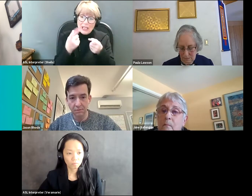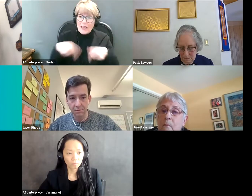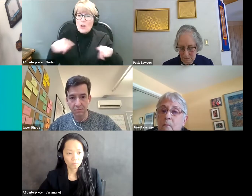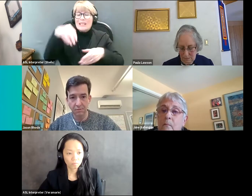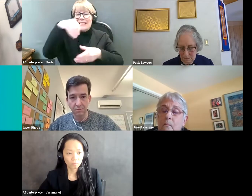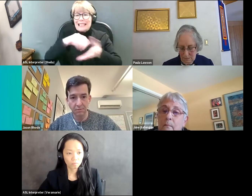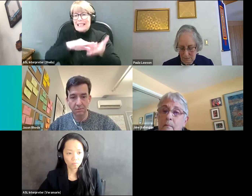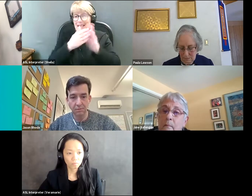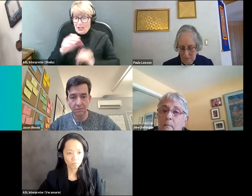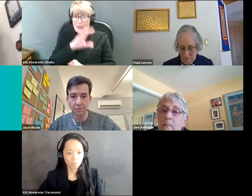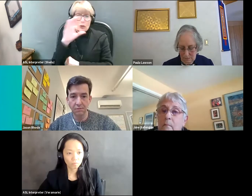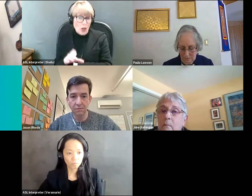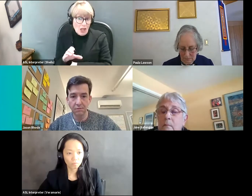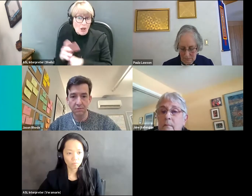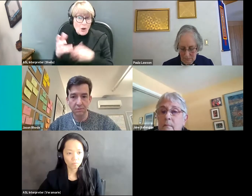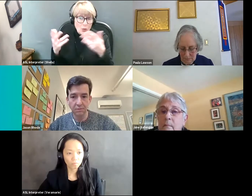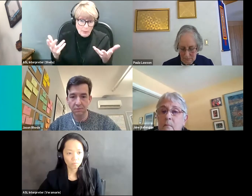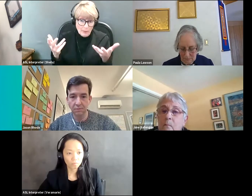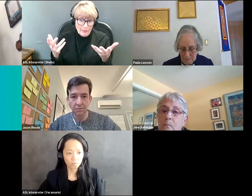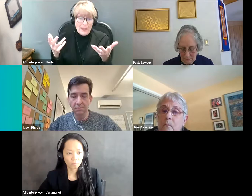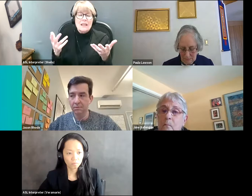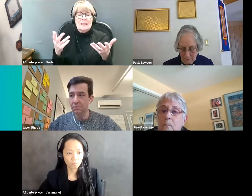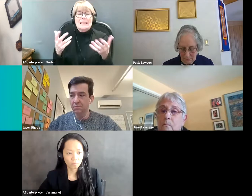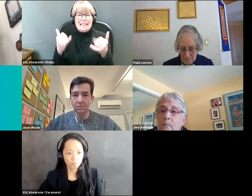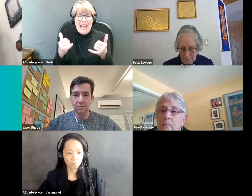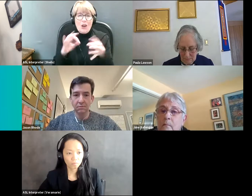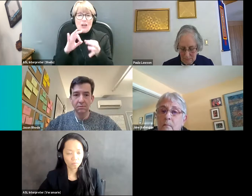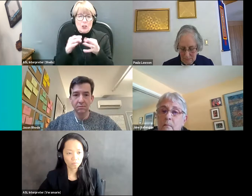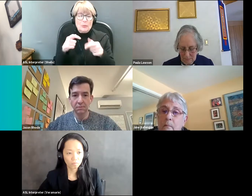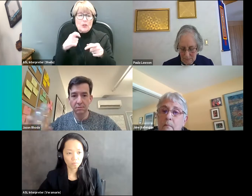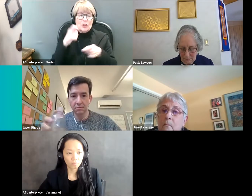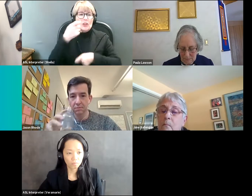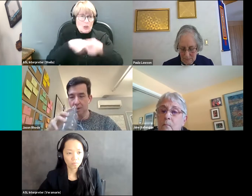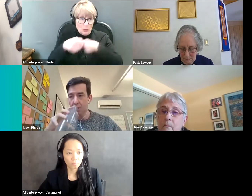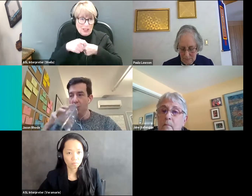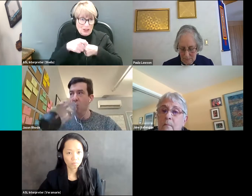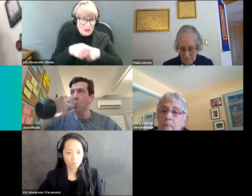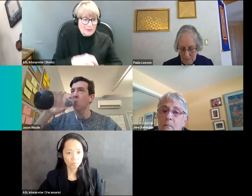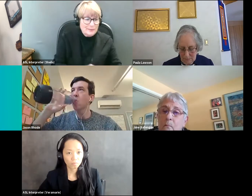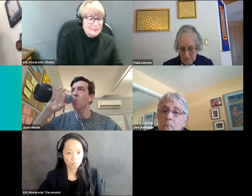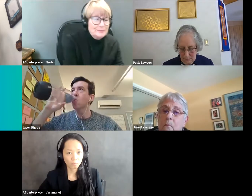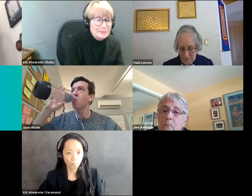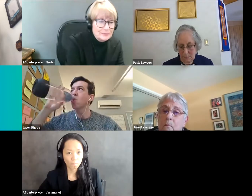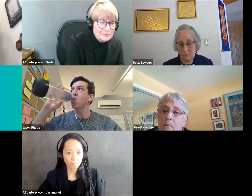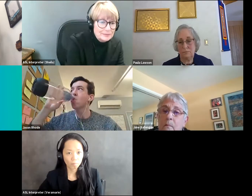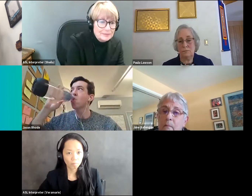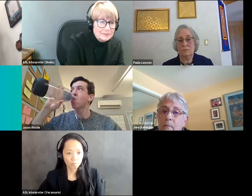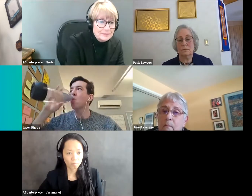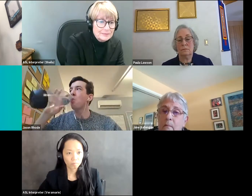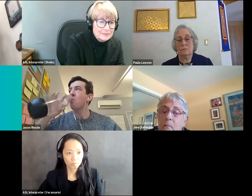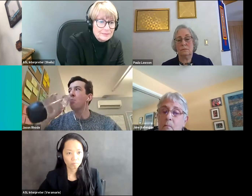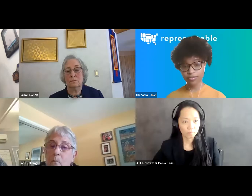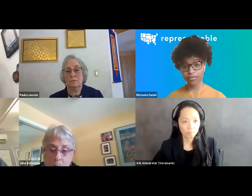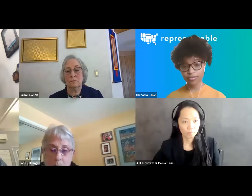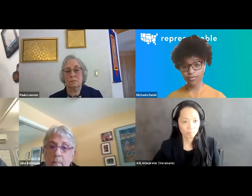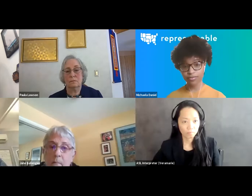Chicago. So I think we'll start to see more of that publicly as we get closer to the remap. It's really not something